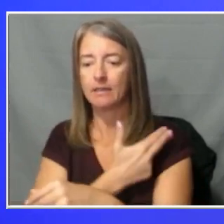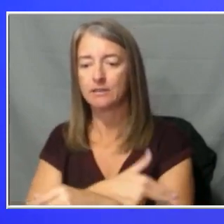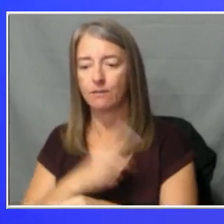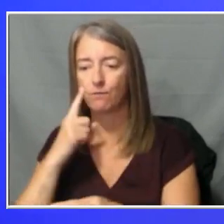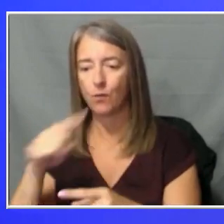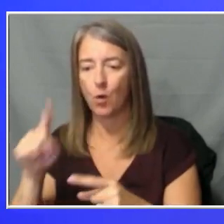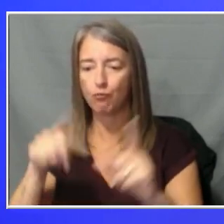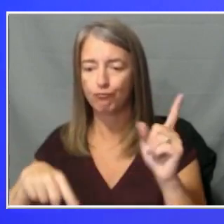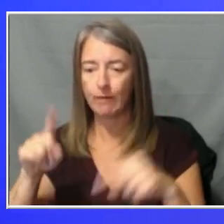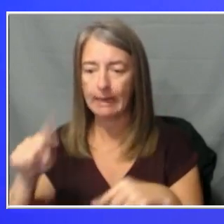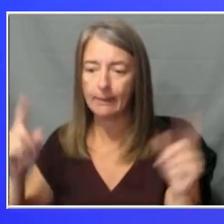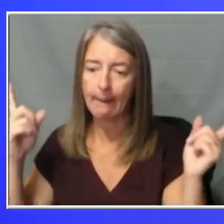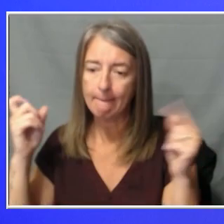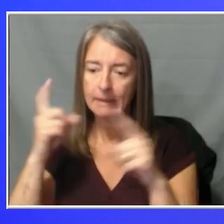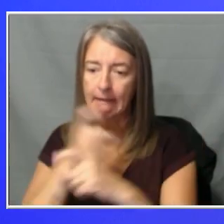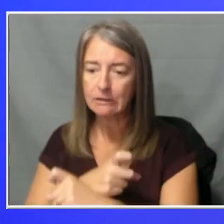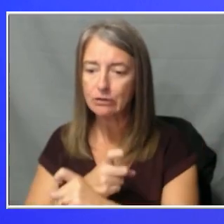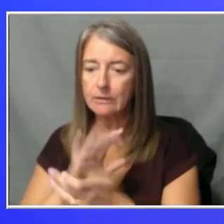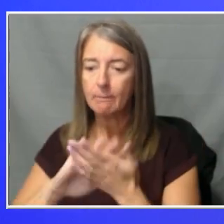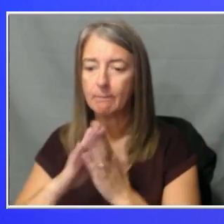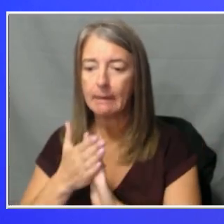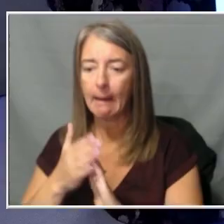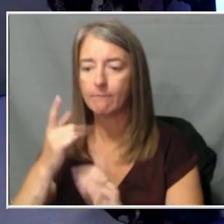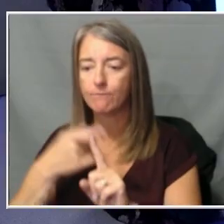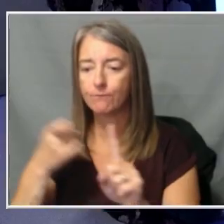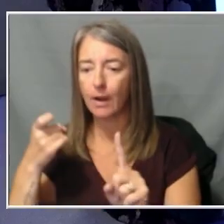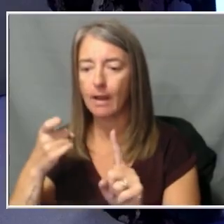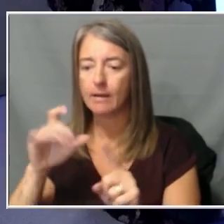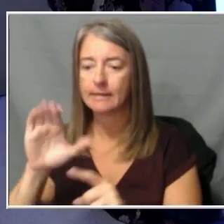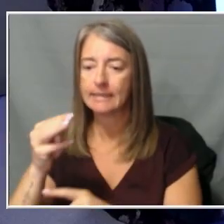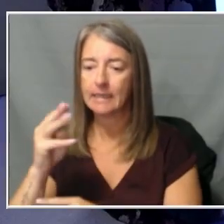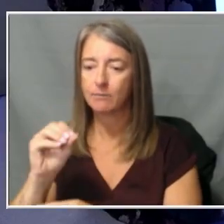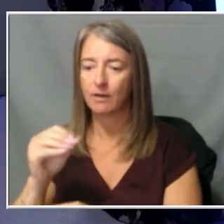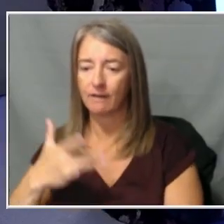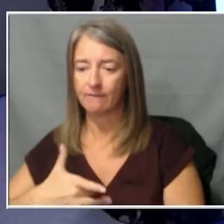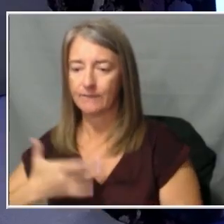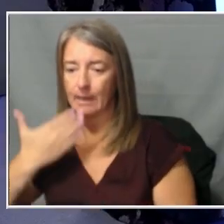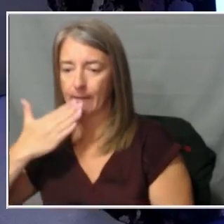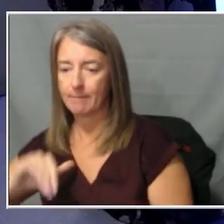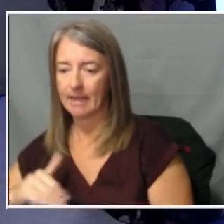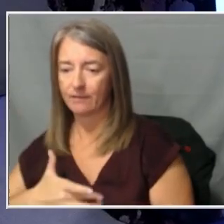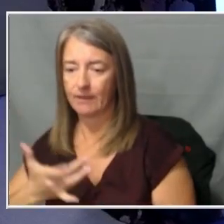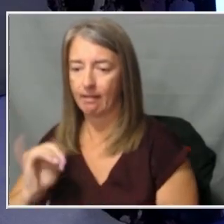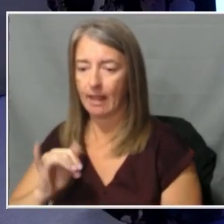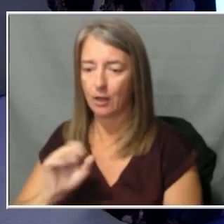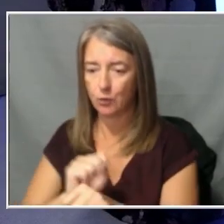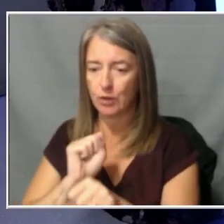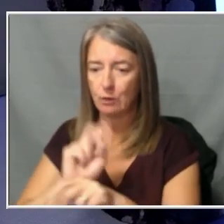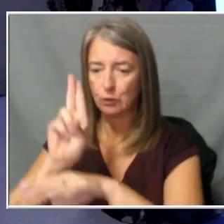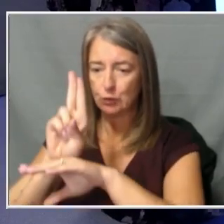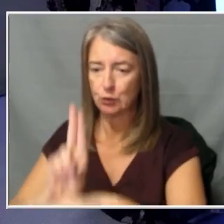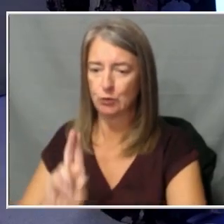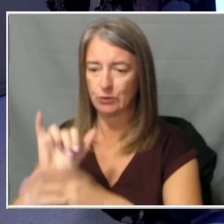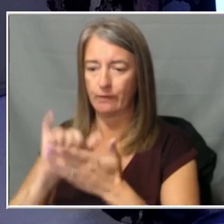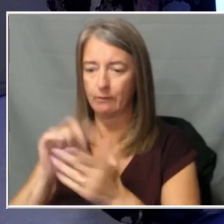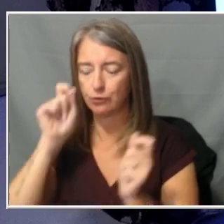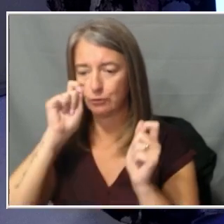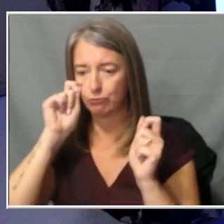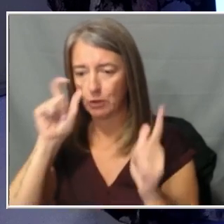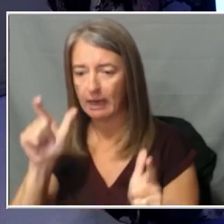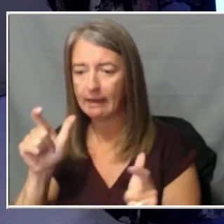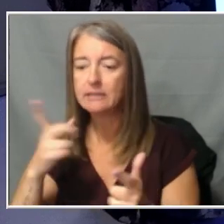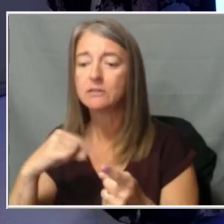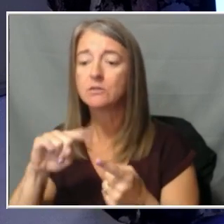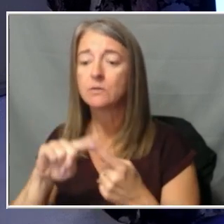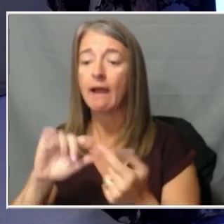random complications due to the chemotherapy. You have to feel bad to feel like it's working. Exactly, and that's what I was used to, and that's why I was surprised